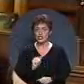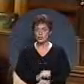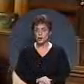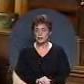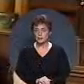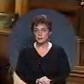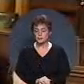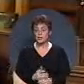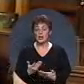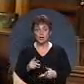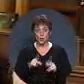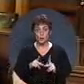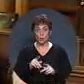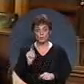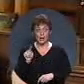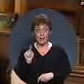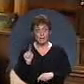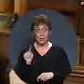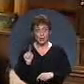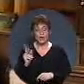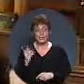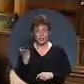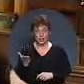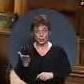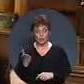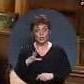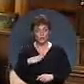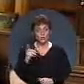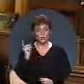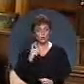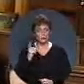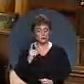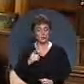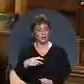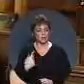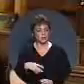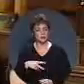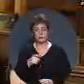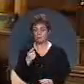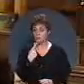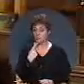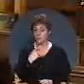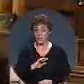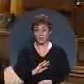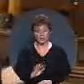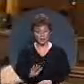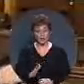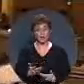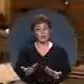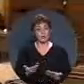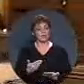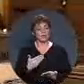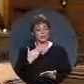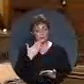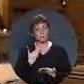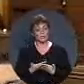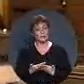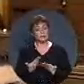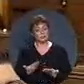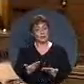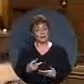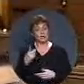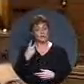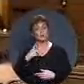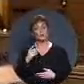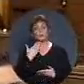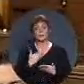a harrowing experience, and Mr. Speaker, thankfully, there has been some improvement since then. All residents have returned as of August